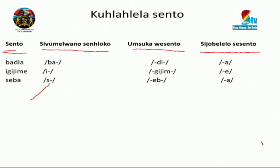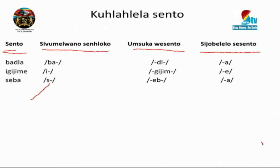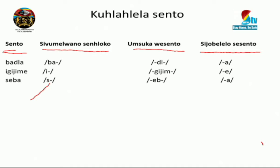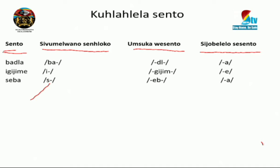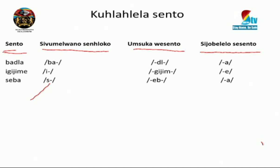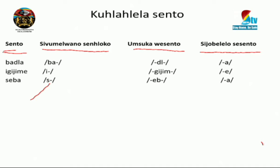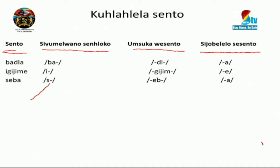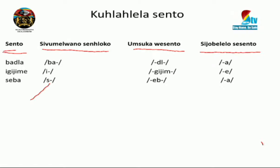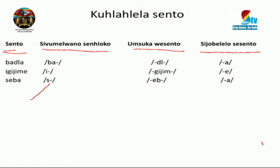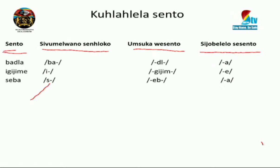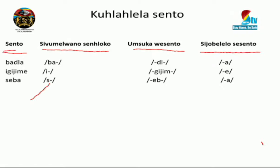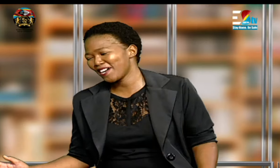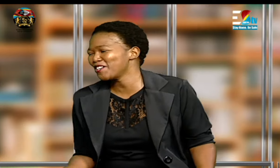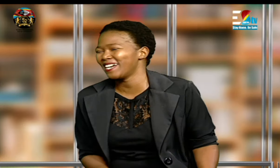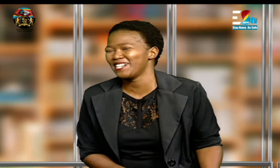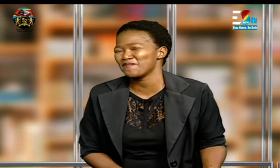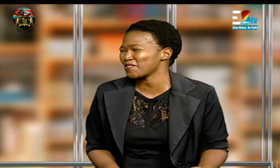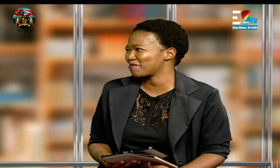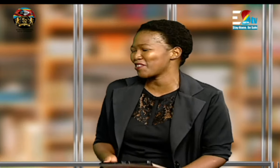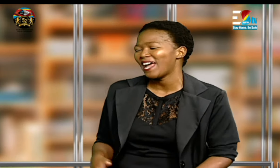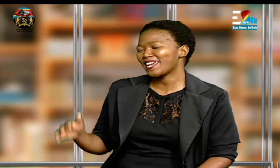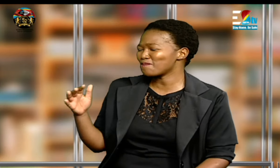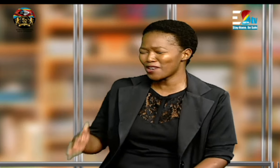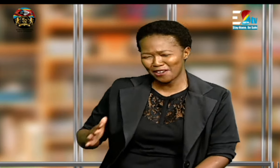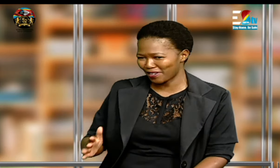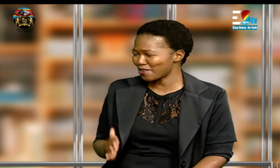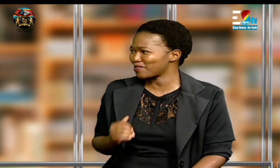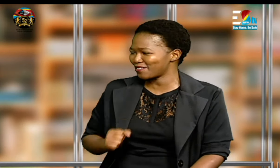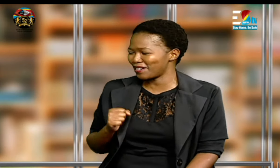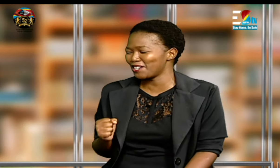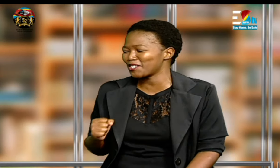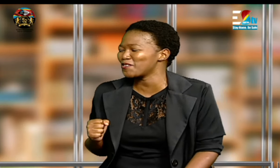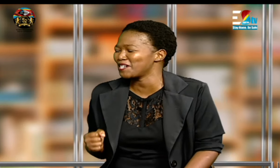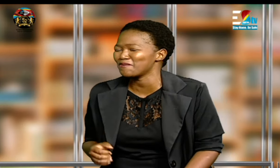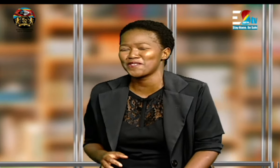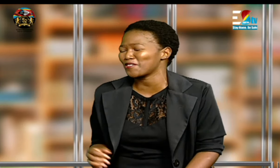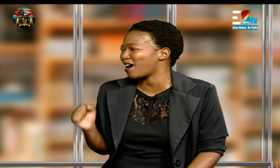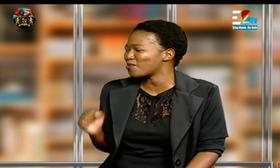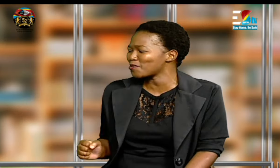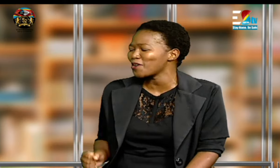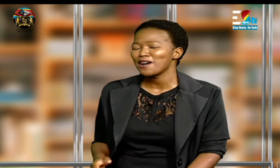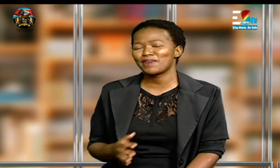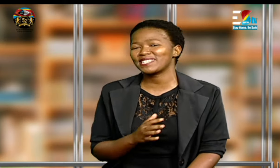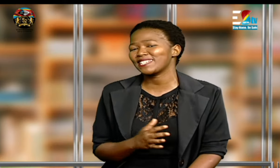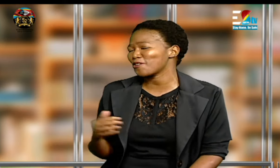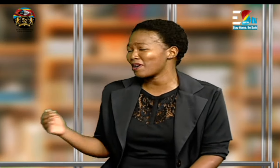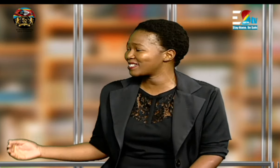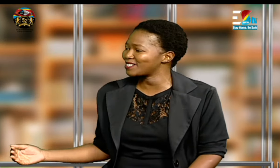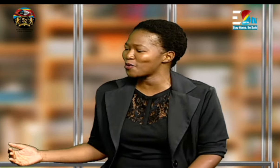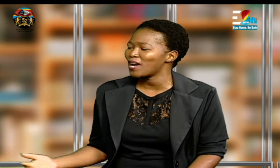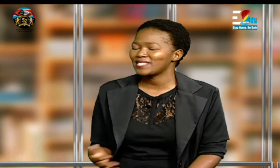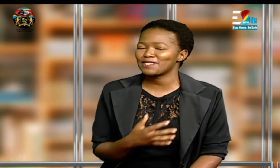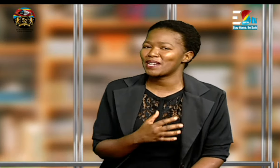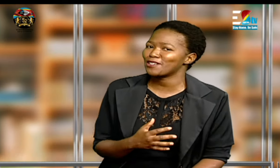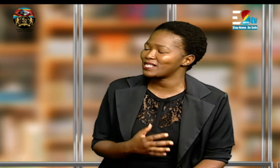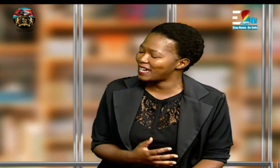lesing ngicela sikubambe khona lapho siphiwe ngiyabona vele ukuthi vele sonemfutho kakhulu but ke njengoba